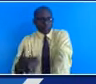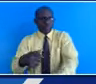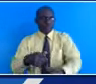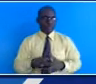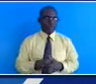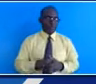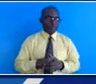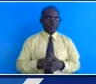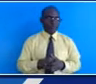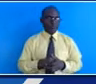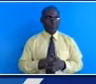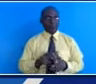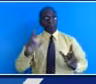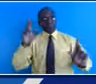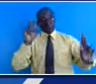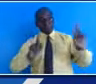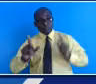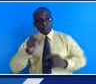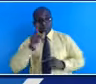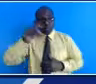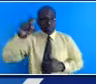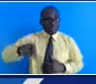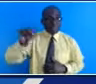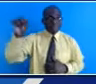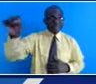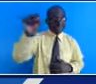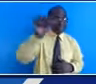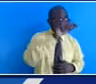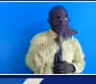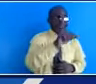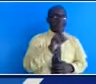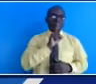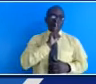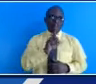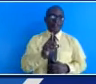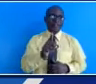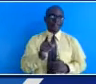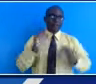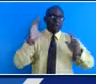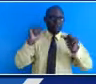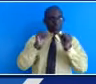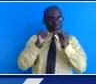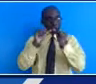this still very challenging time. Thank you.